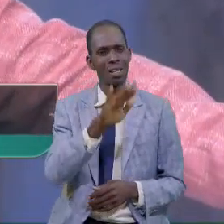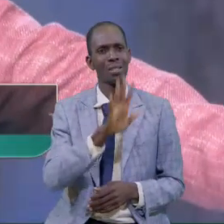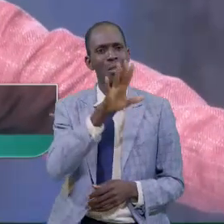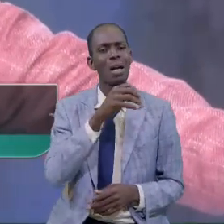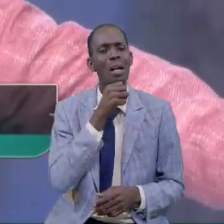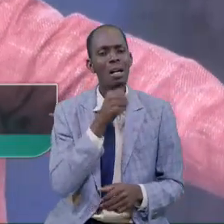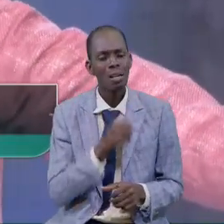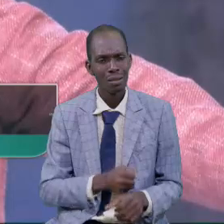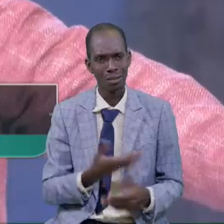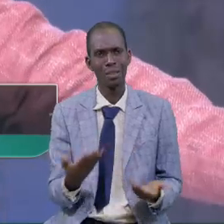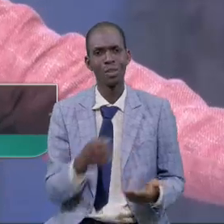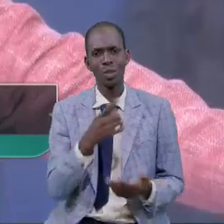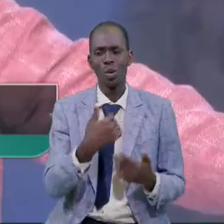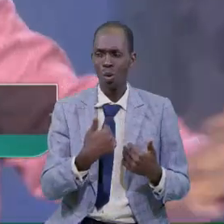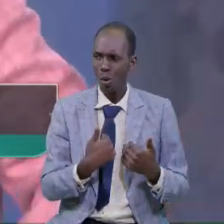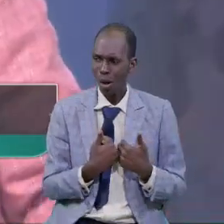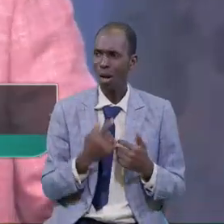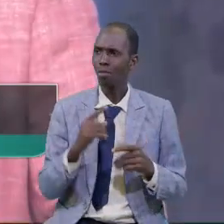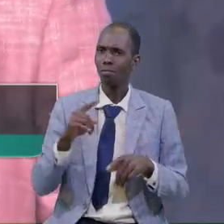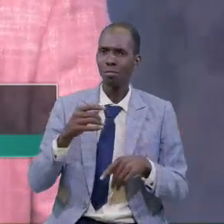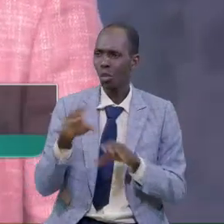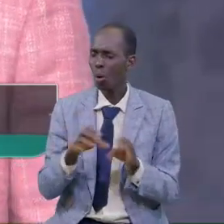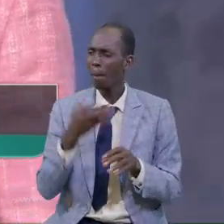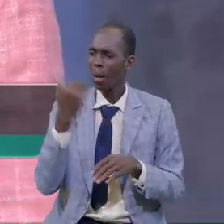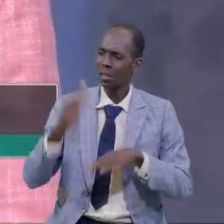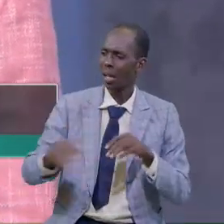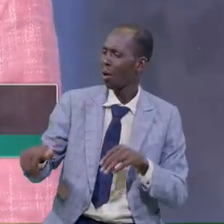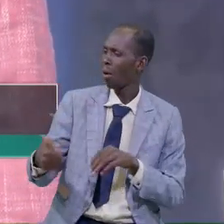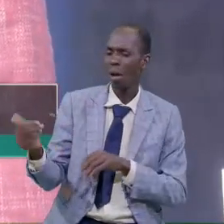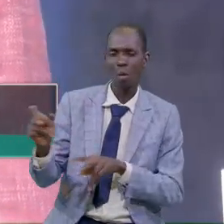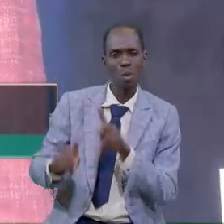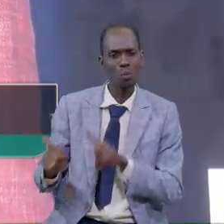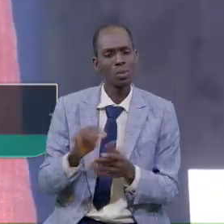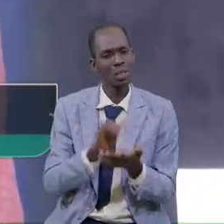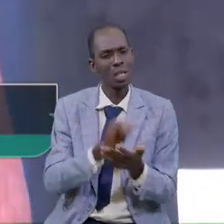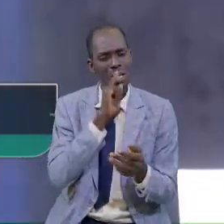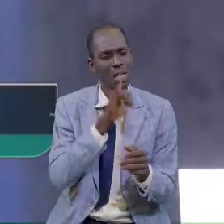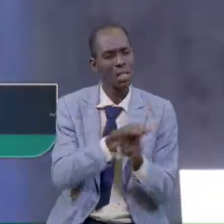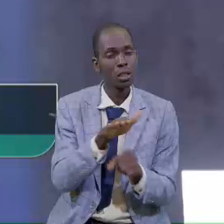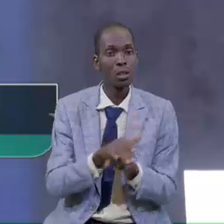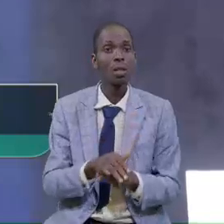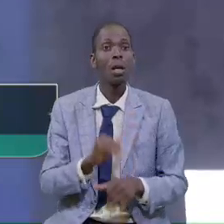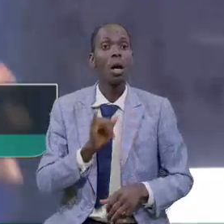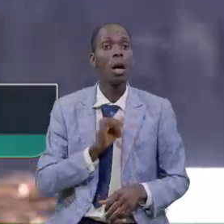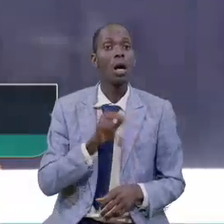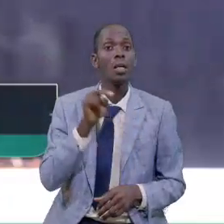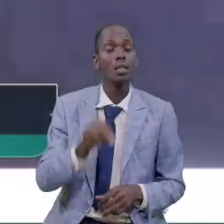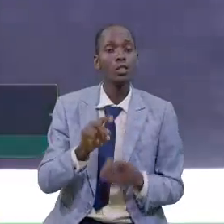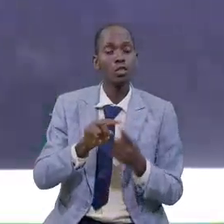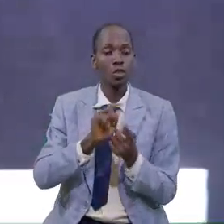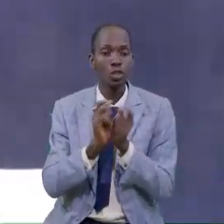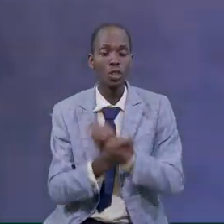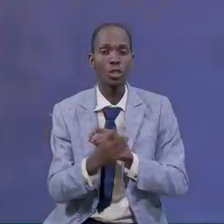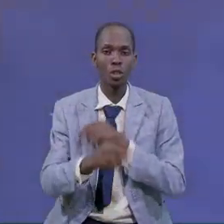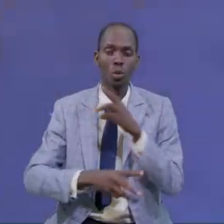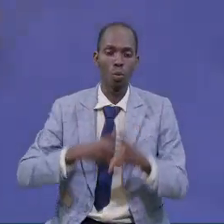than all the other people before you, that's enough. I need to change the world in me. The world, number two,